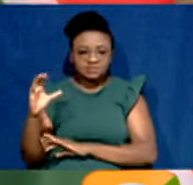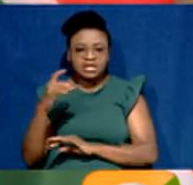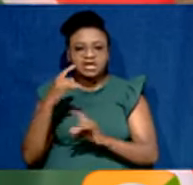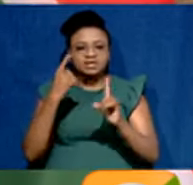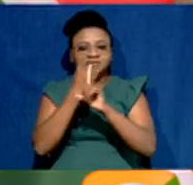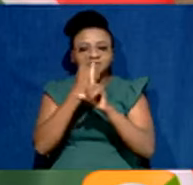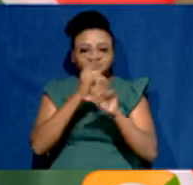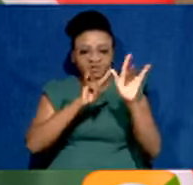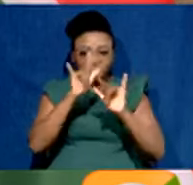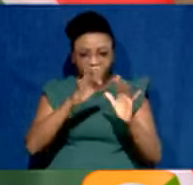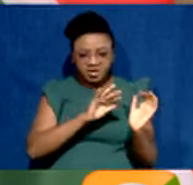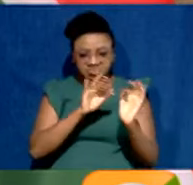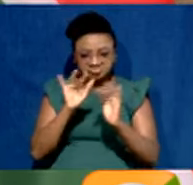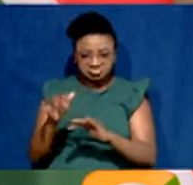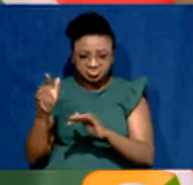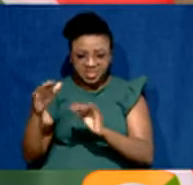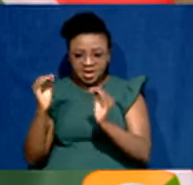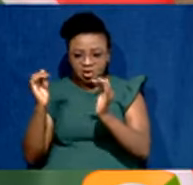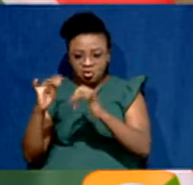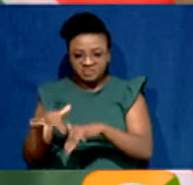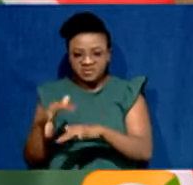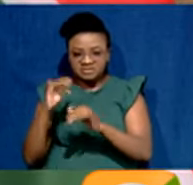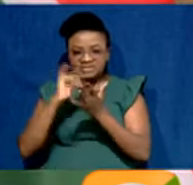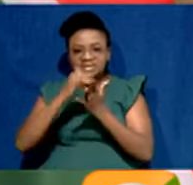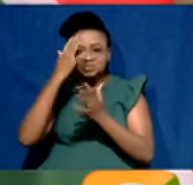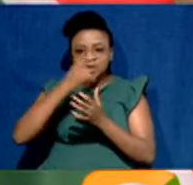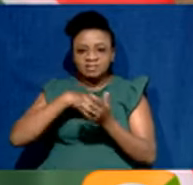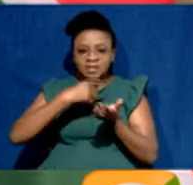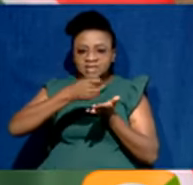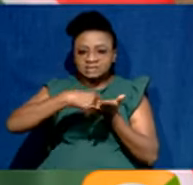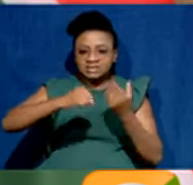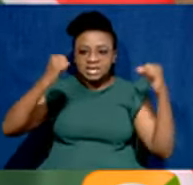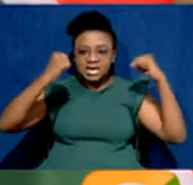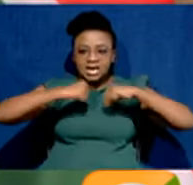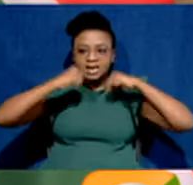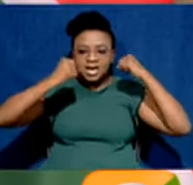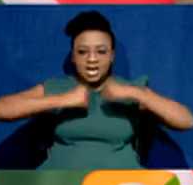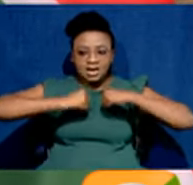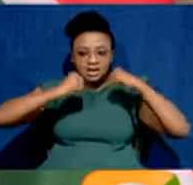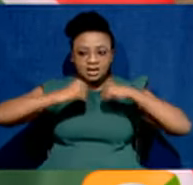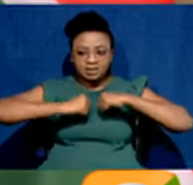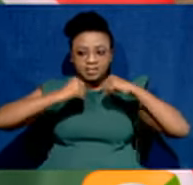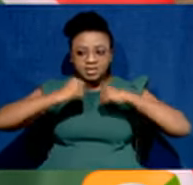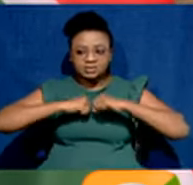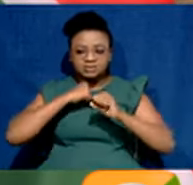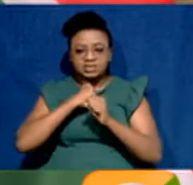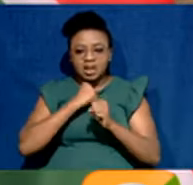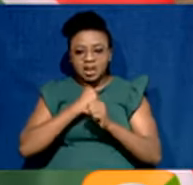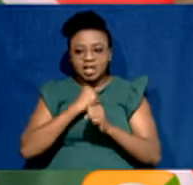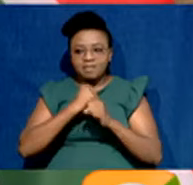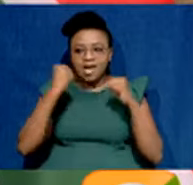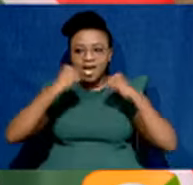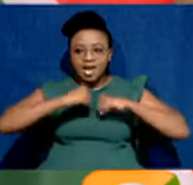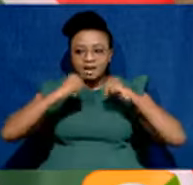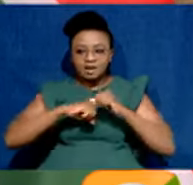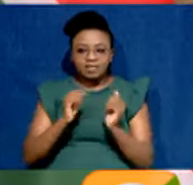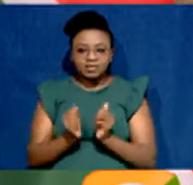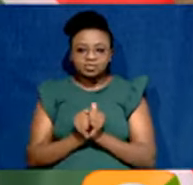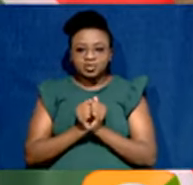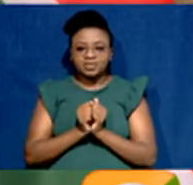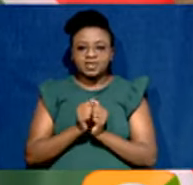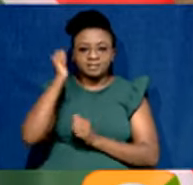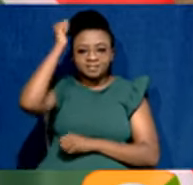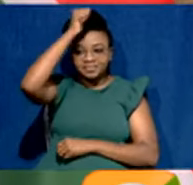It is the reason why I have signed a bilateral agreement, labor agreement with